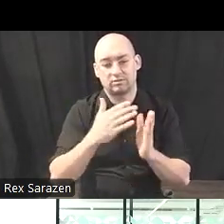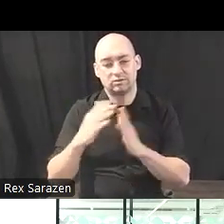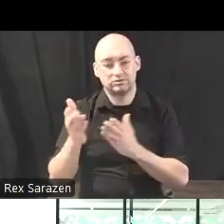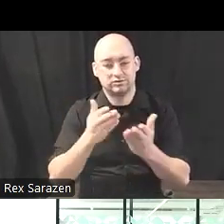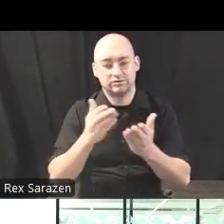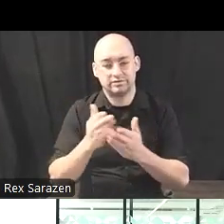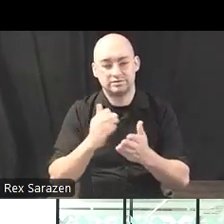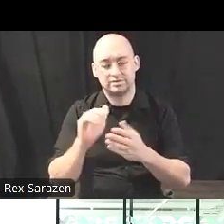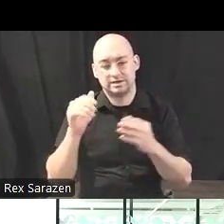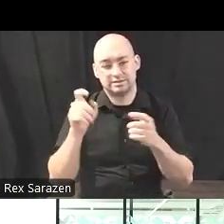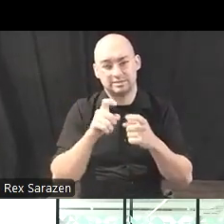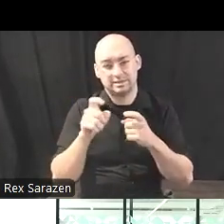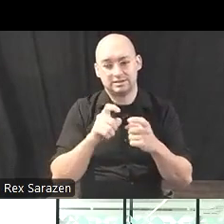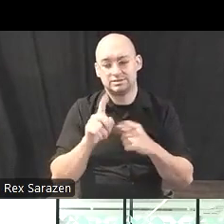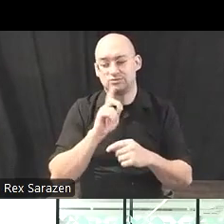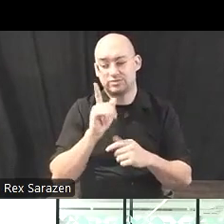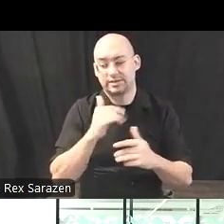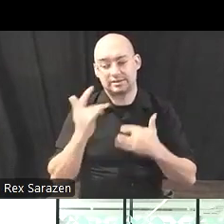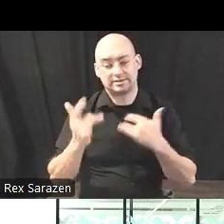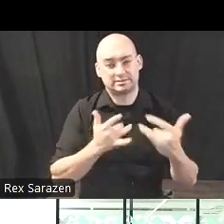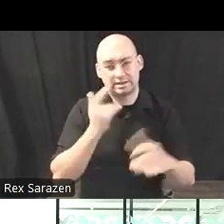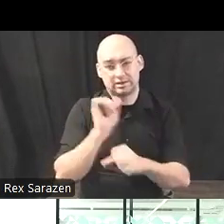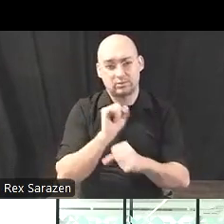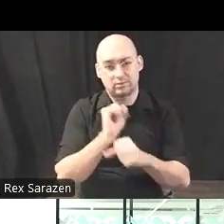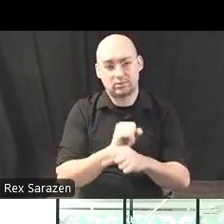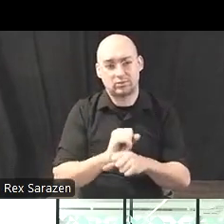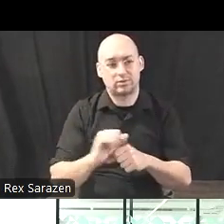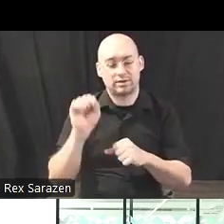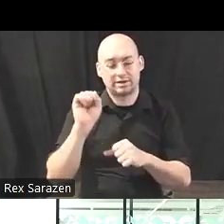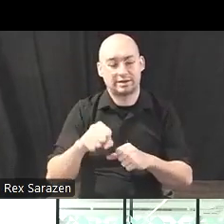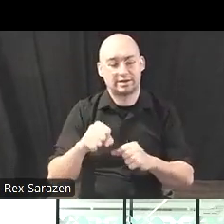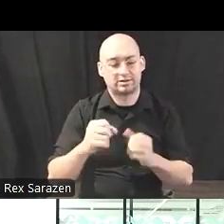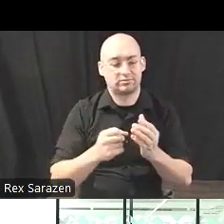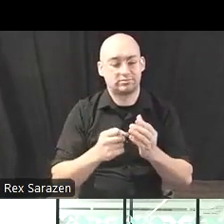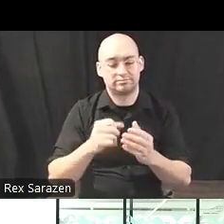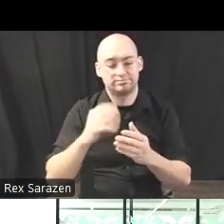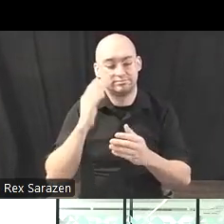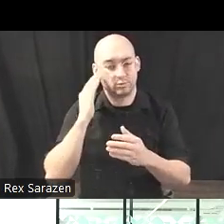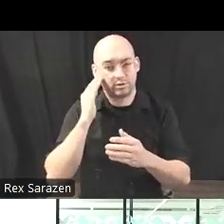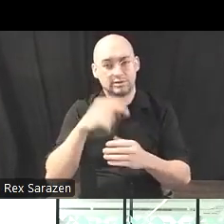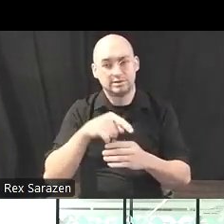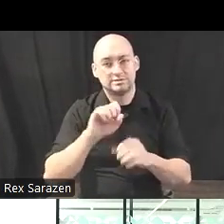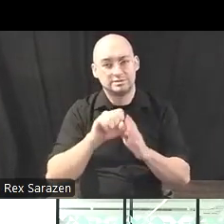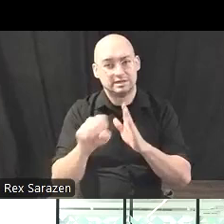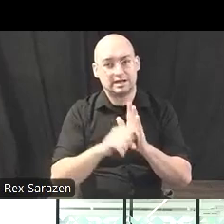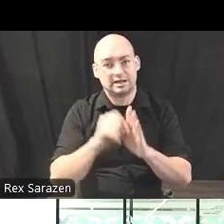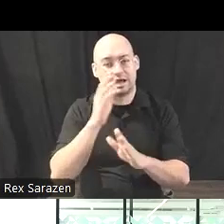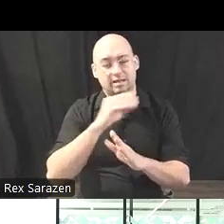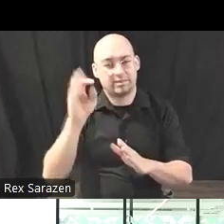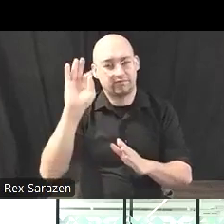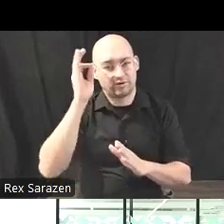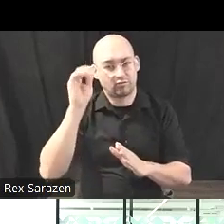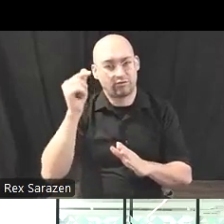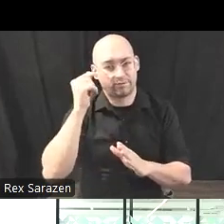like super exciting work that can inform not only our state, but the federal government as well. So